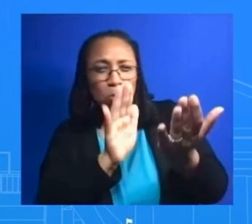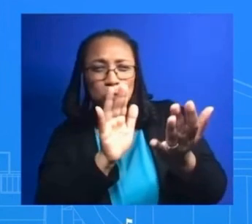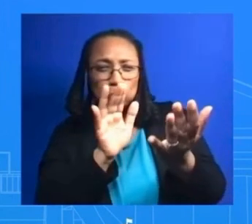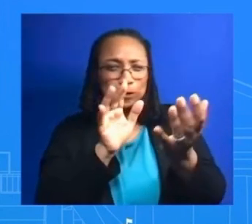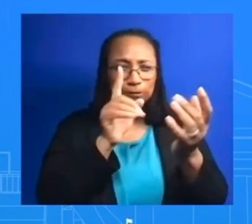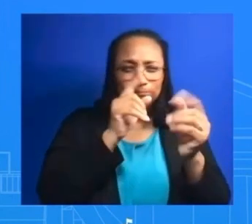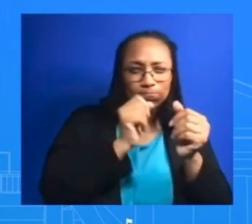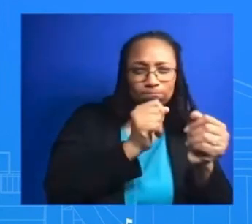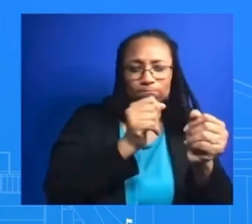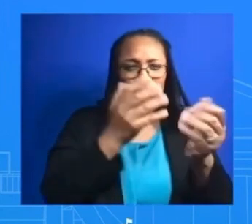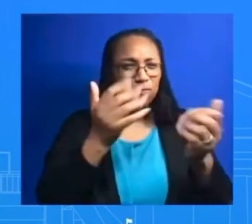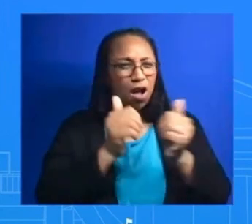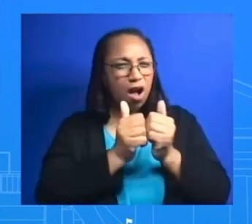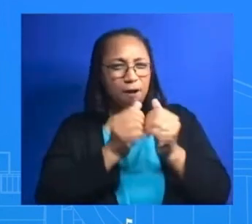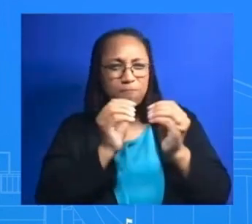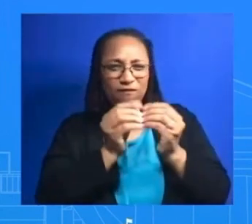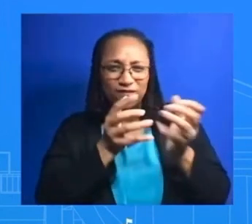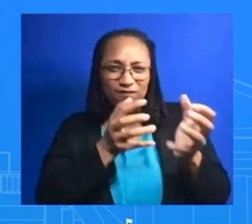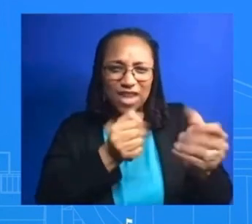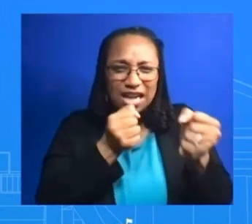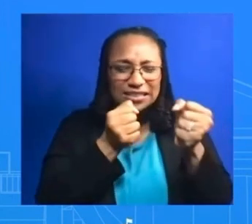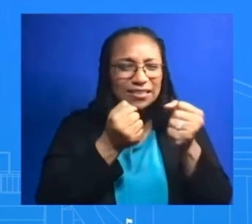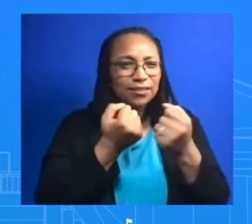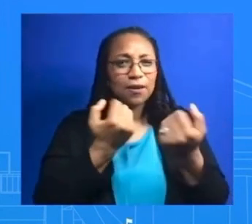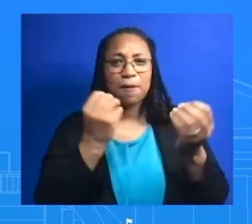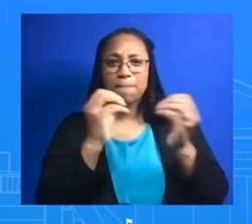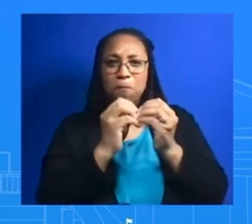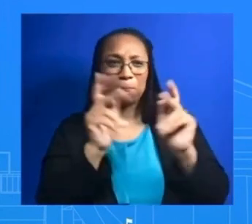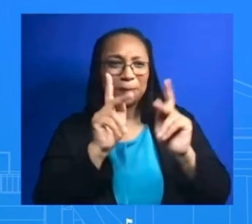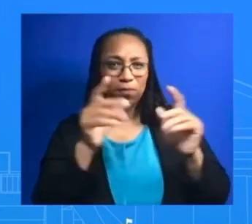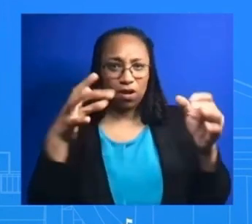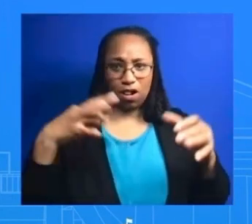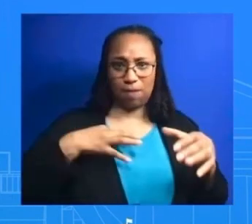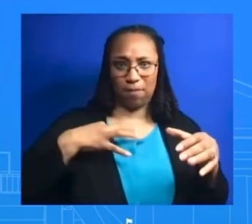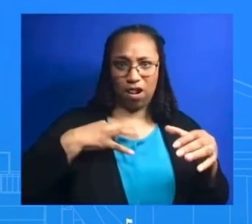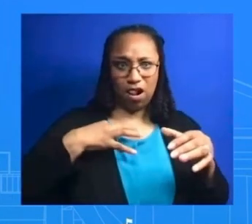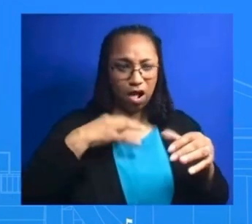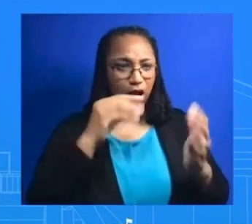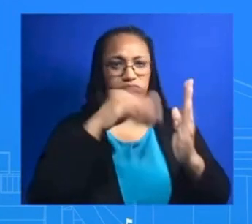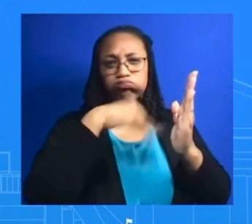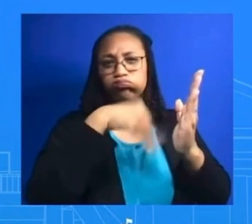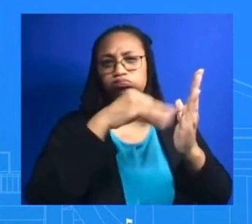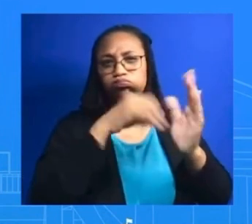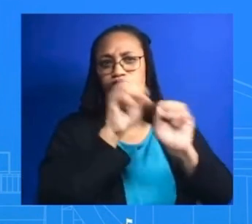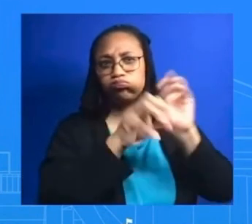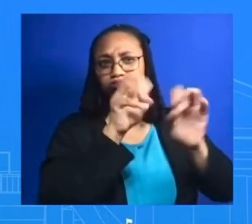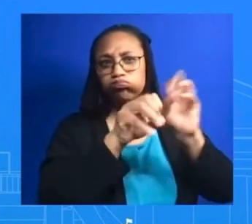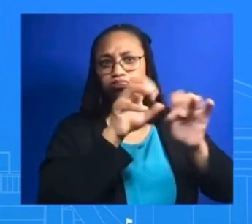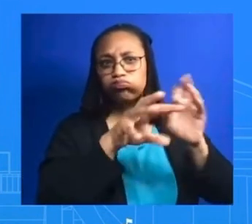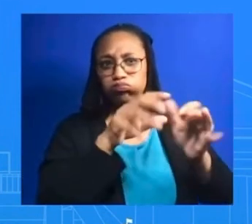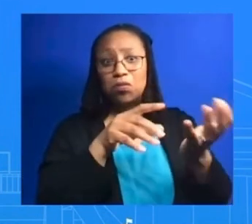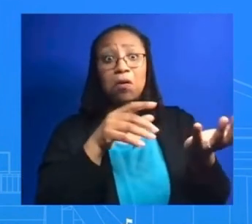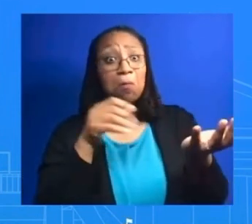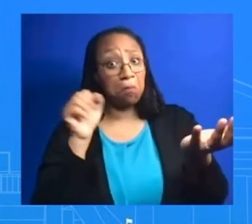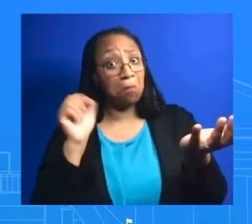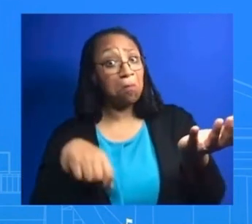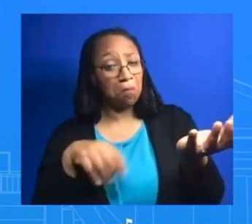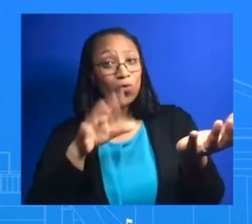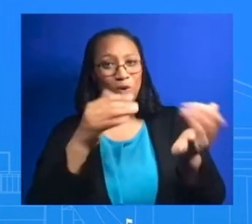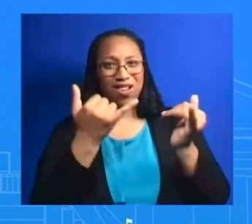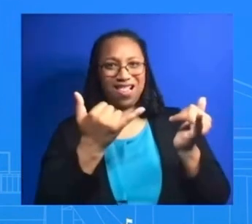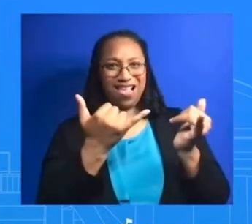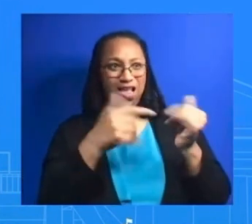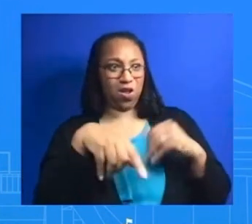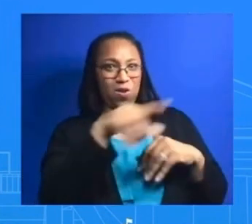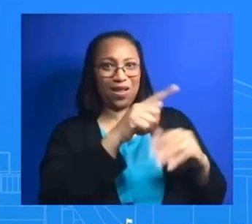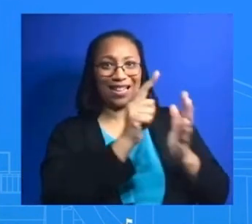amount of borrowers. And so that's what we're going with now. We think it's legally available, and we look forward to providing that relief to borrowers